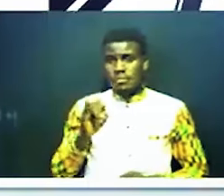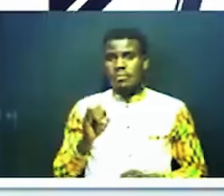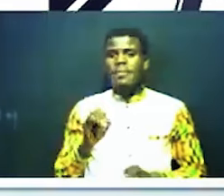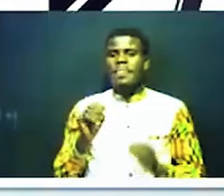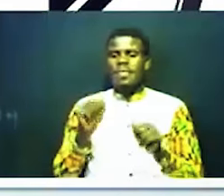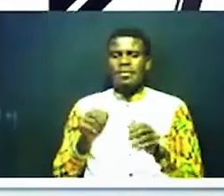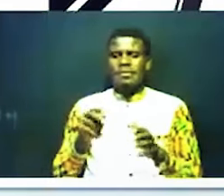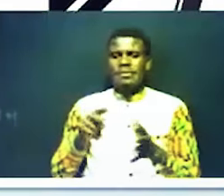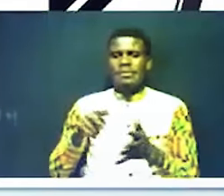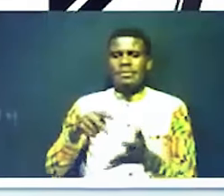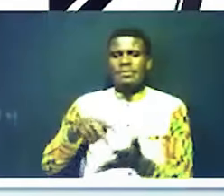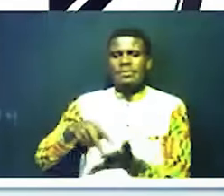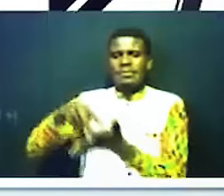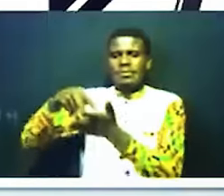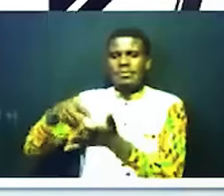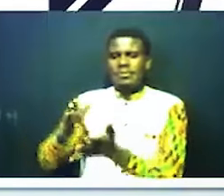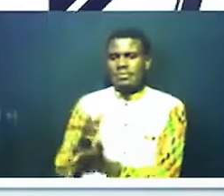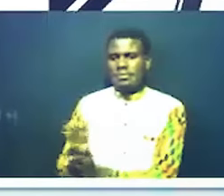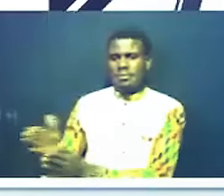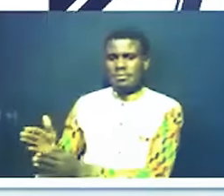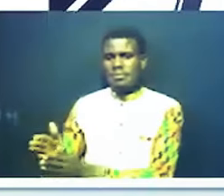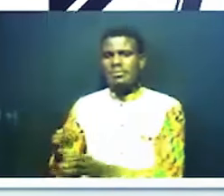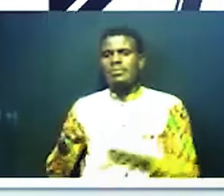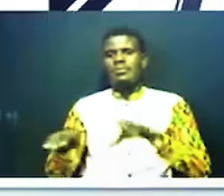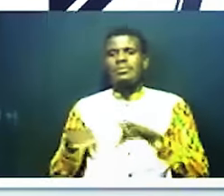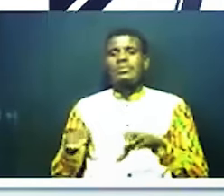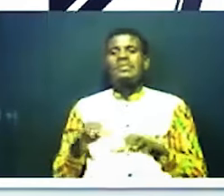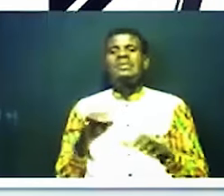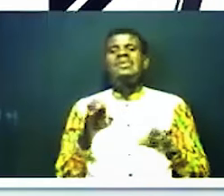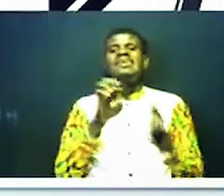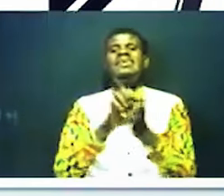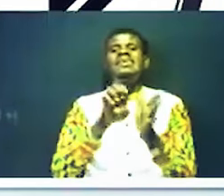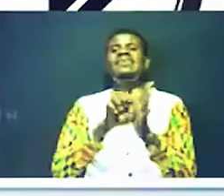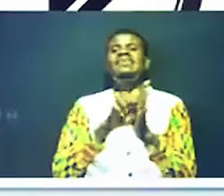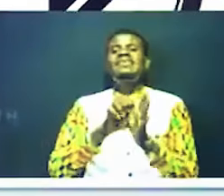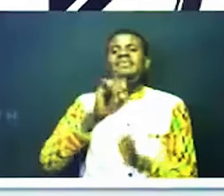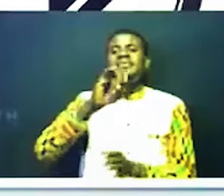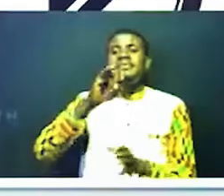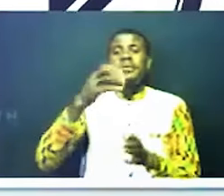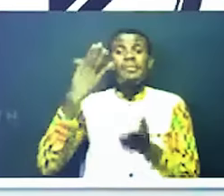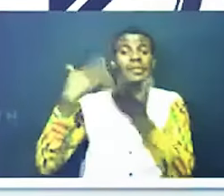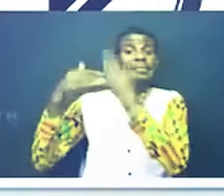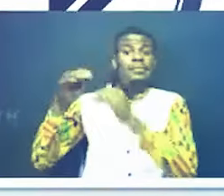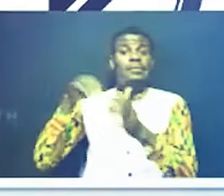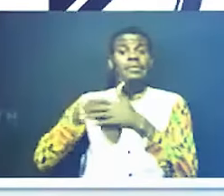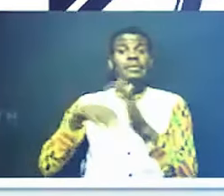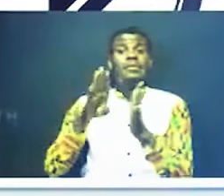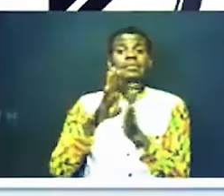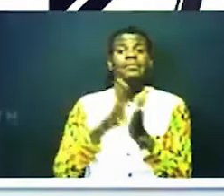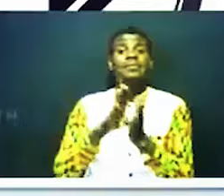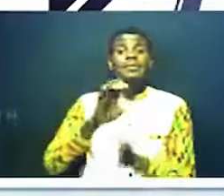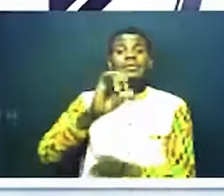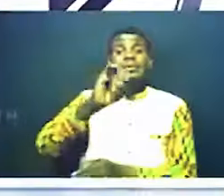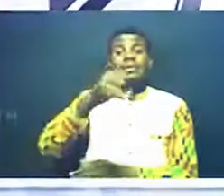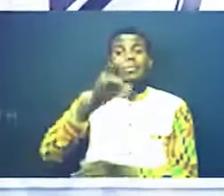actions. Like Judas. He approached Jesus with a kiss.